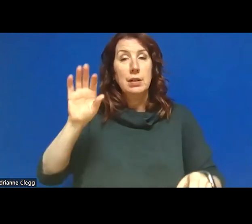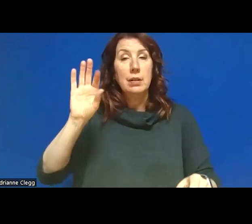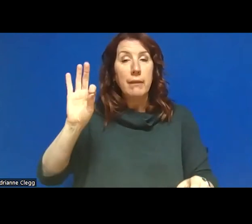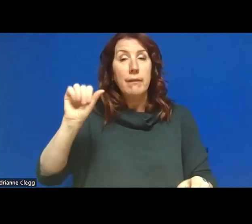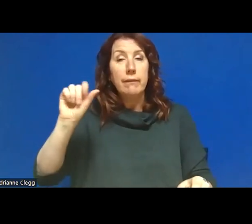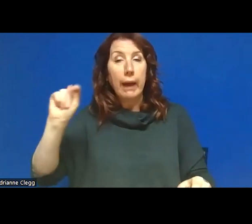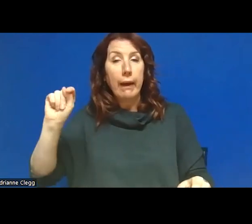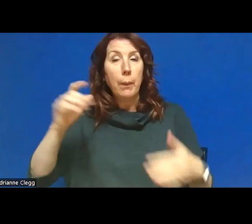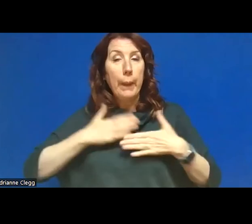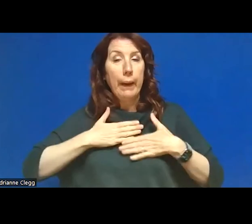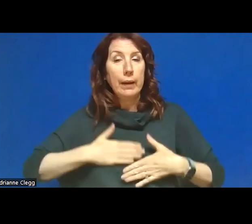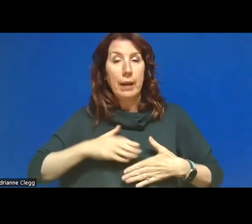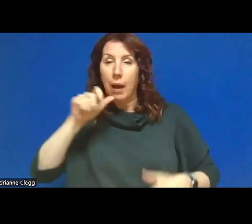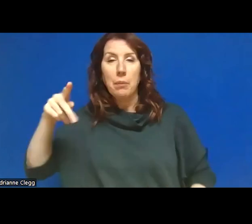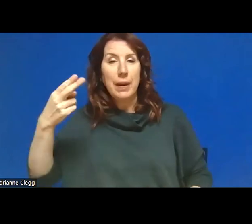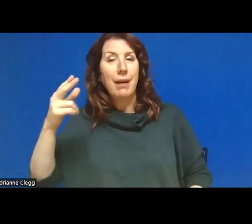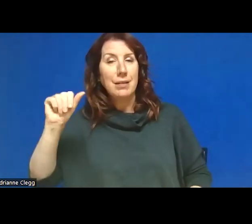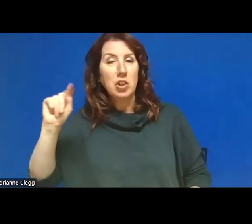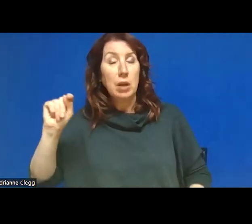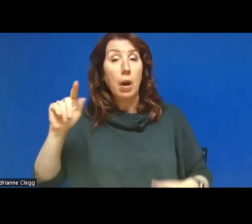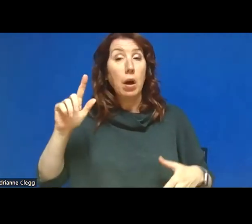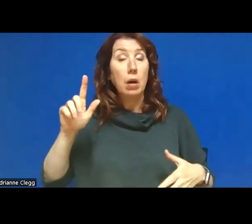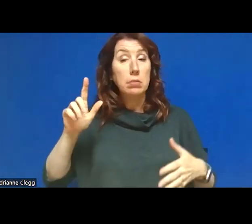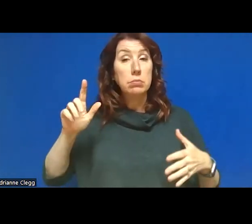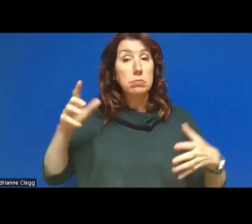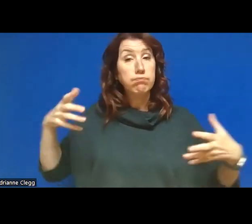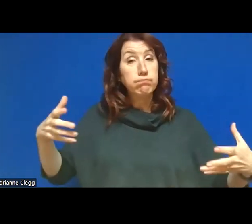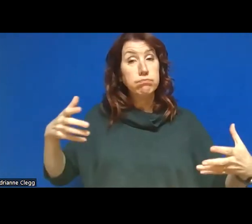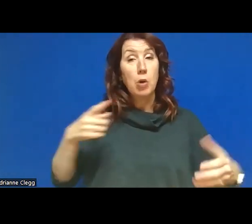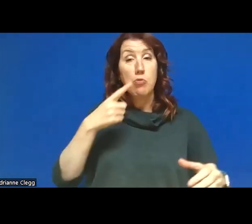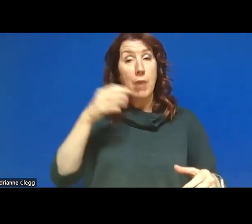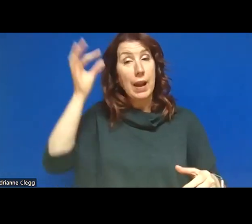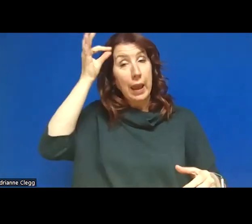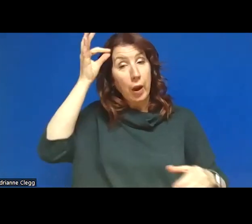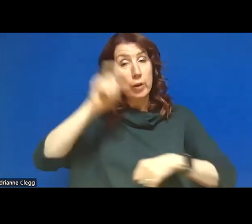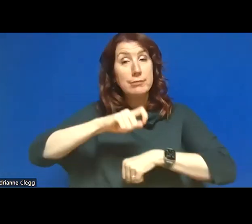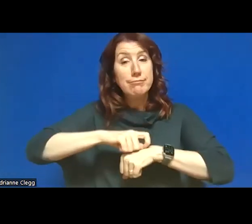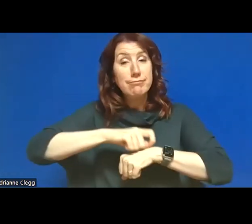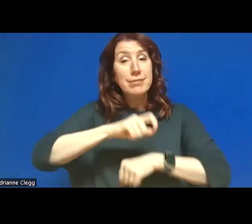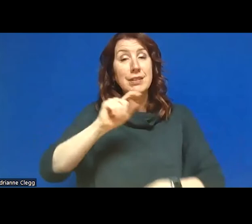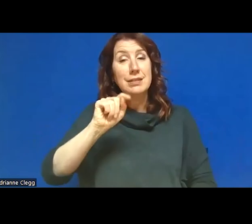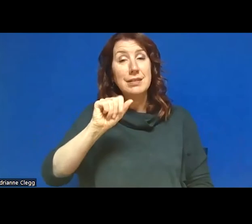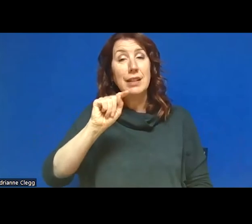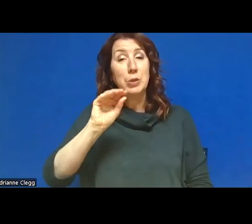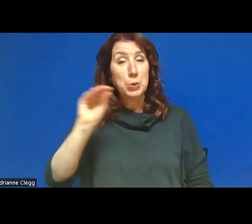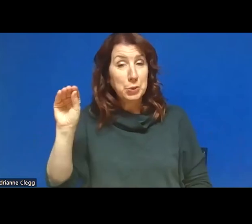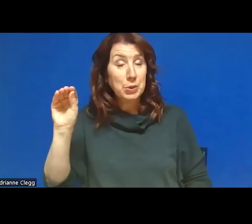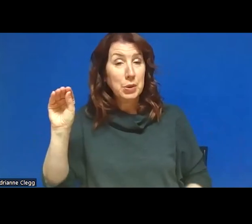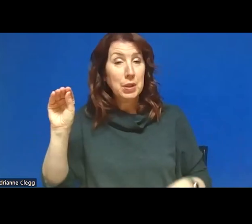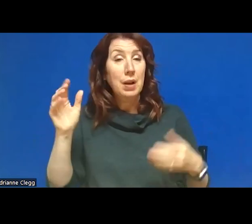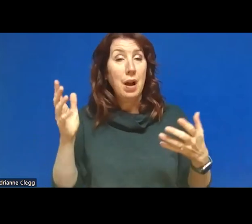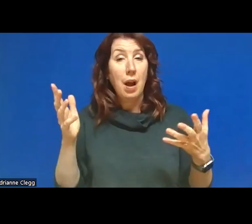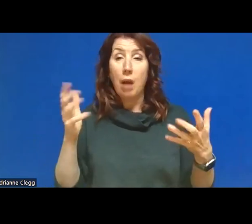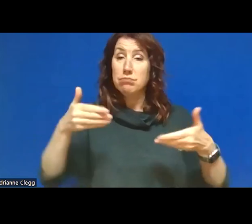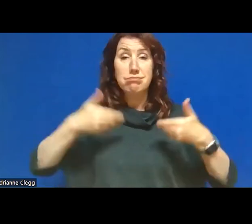P-H-A-T, a fat body, and red hair and tattoos, because I want to be the person I